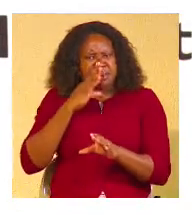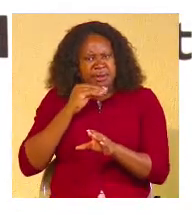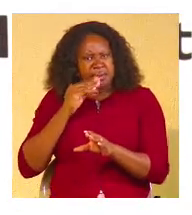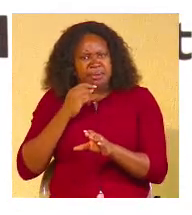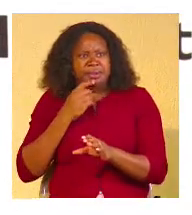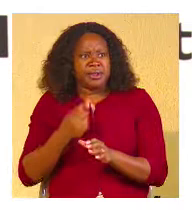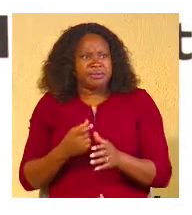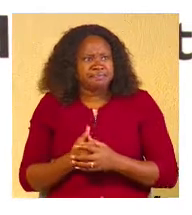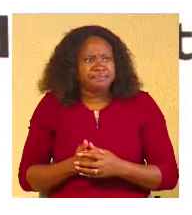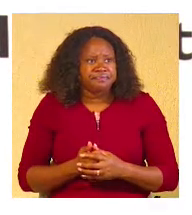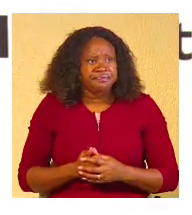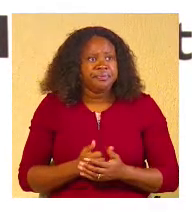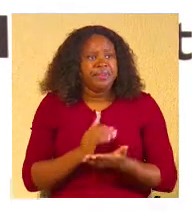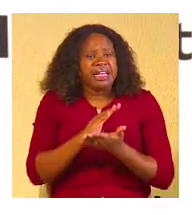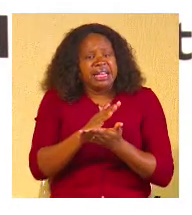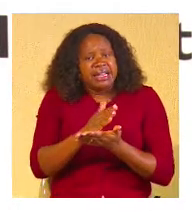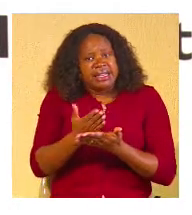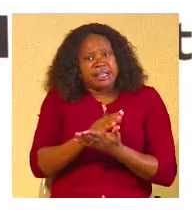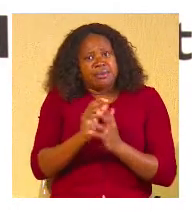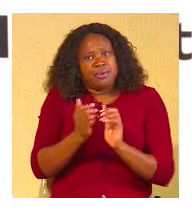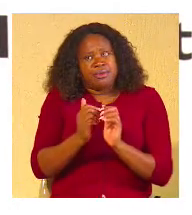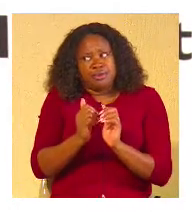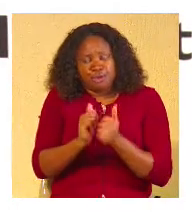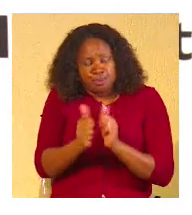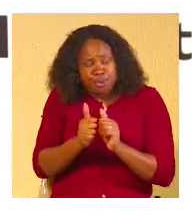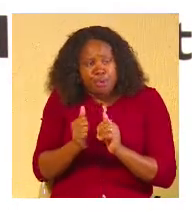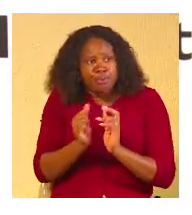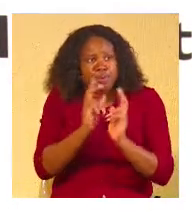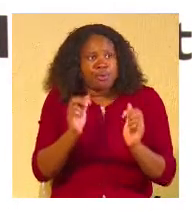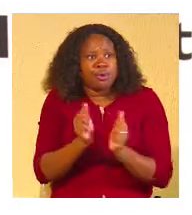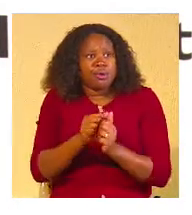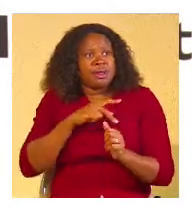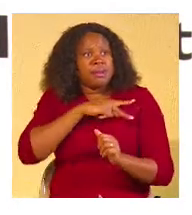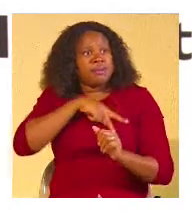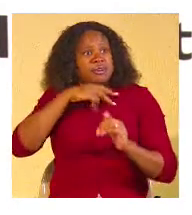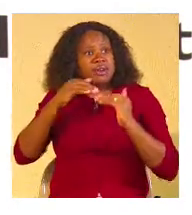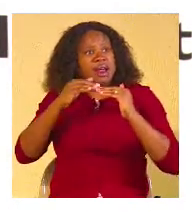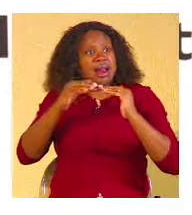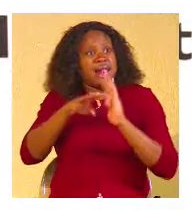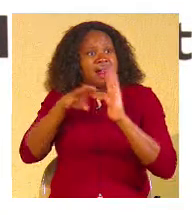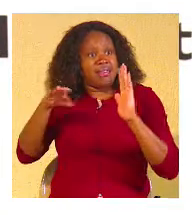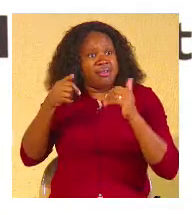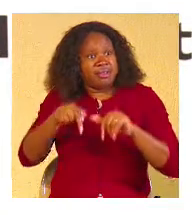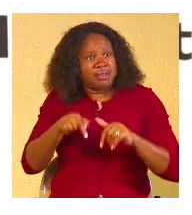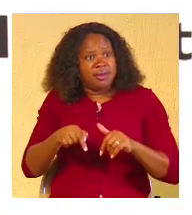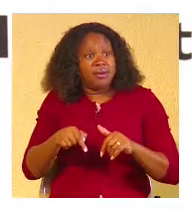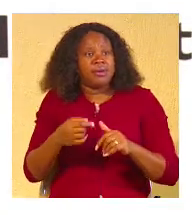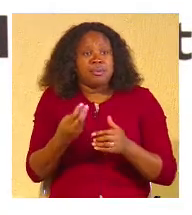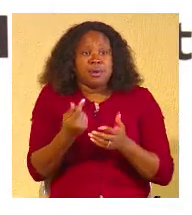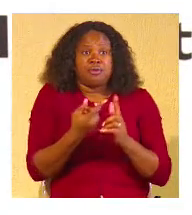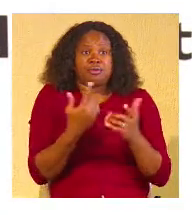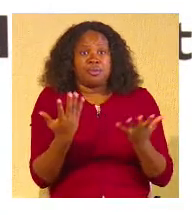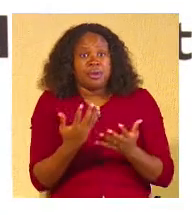statement, that some of the sports athletes who are now at a professional level, they derive income from this